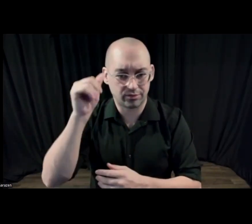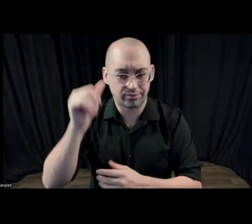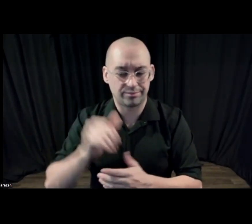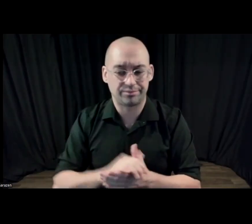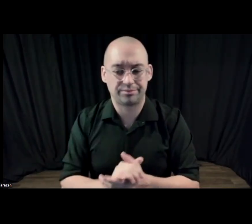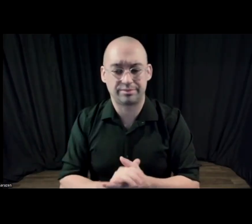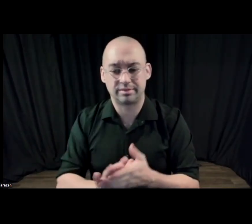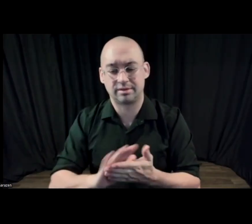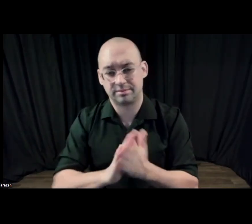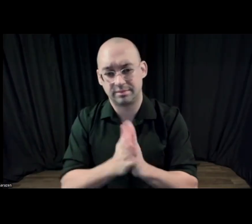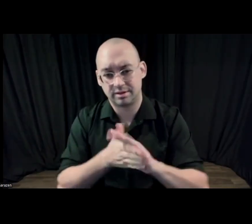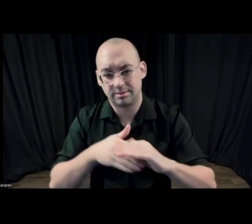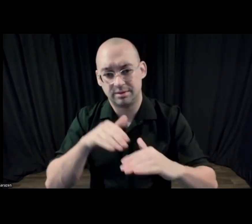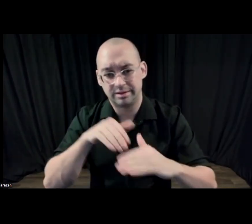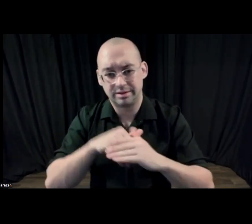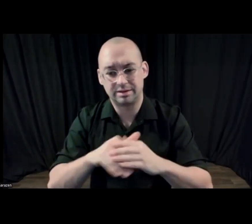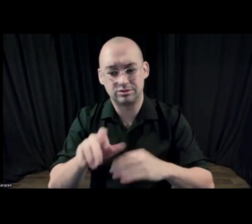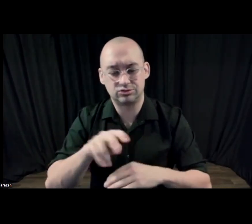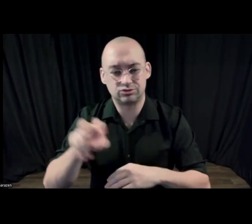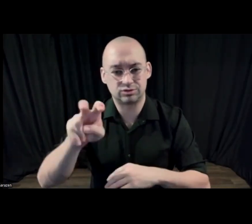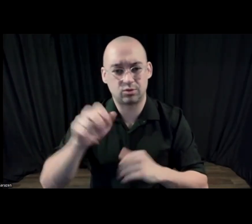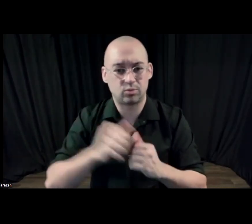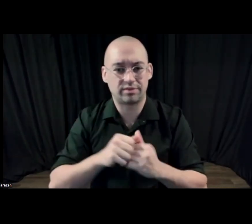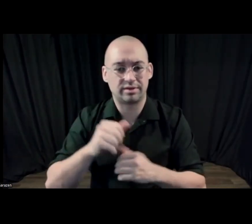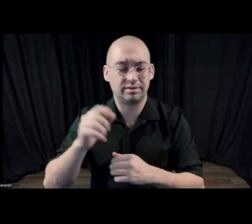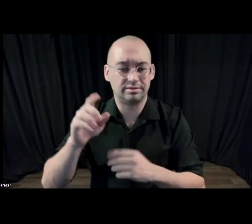into her journey with dementia.